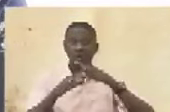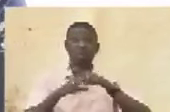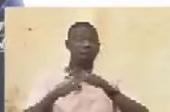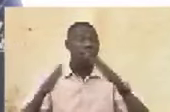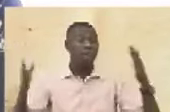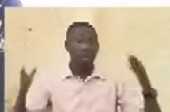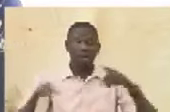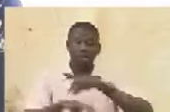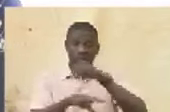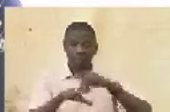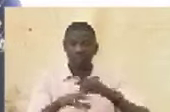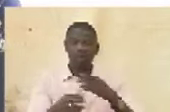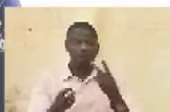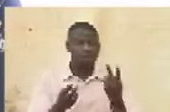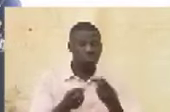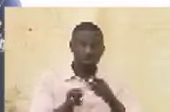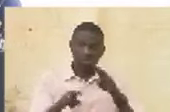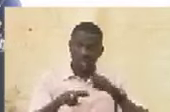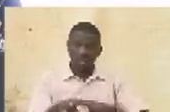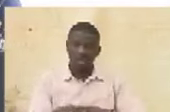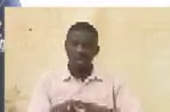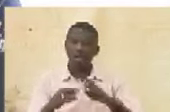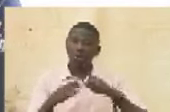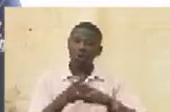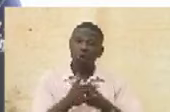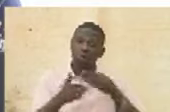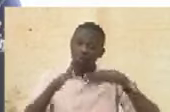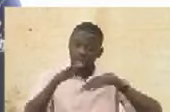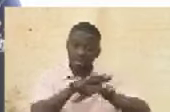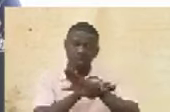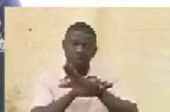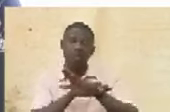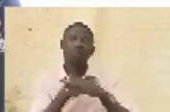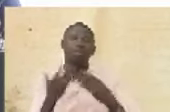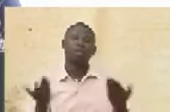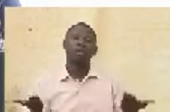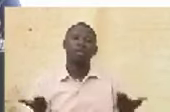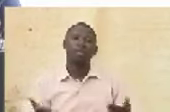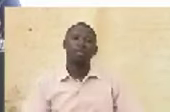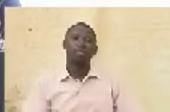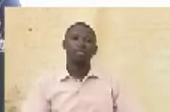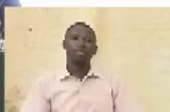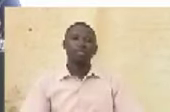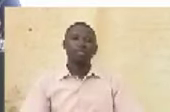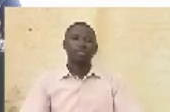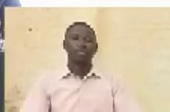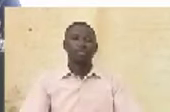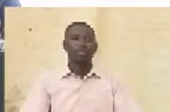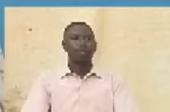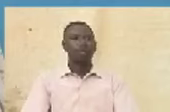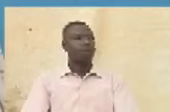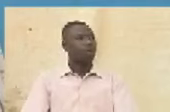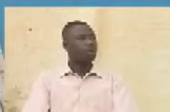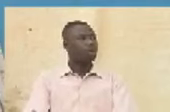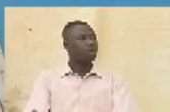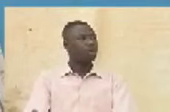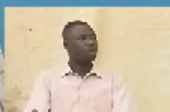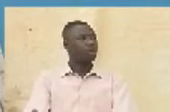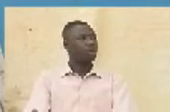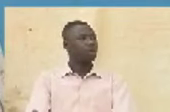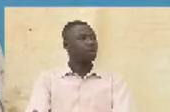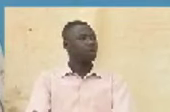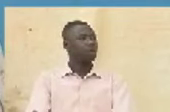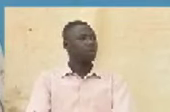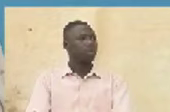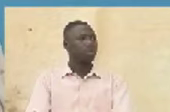jumala mi ya fo nyin kewle pur ke la fengol nyin bo fo wato men be band holo nyin kono lemba fo wato men be kudla nyin to ba wati jumala